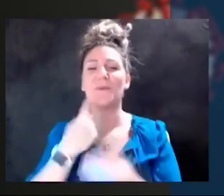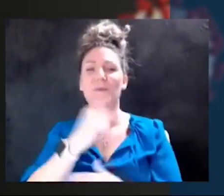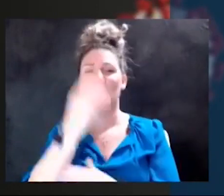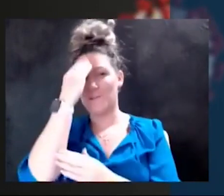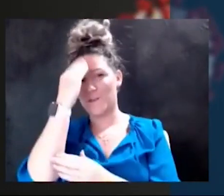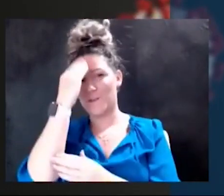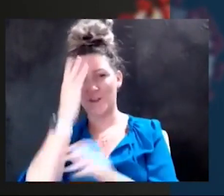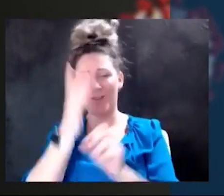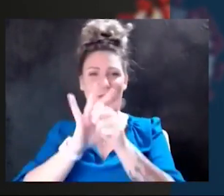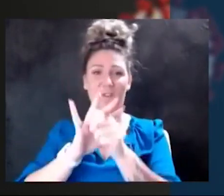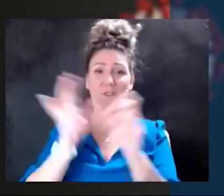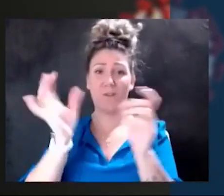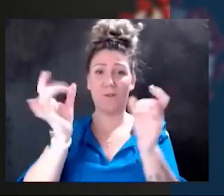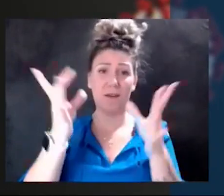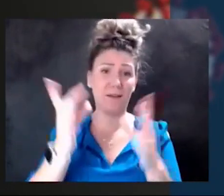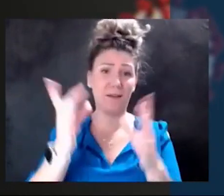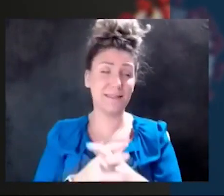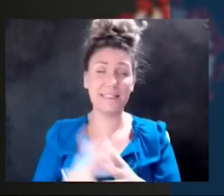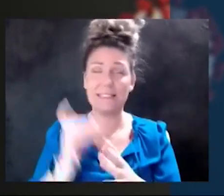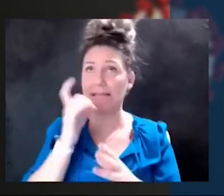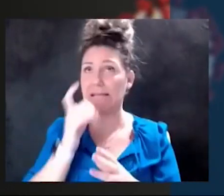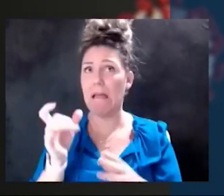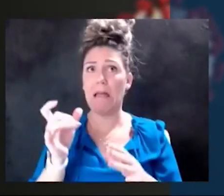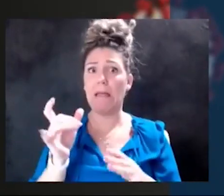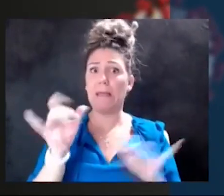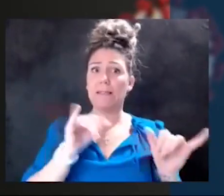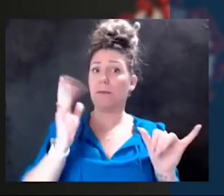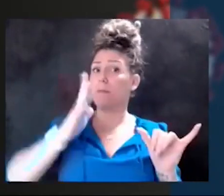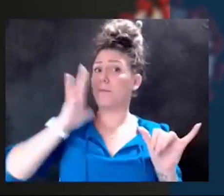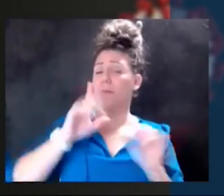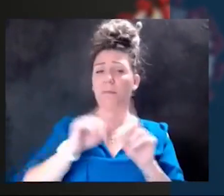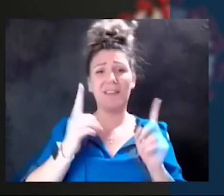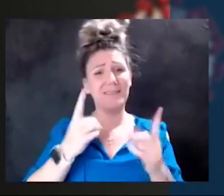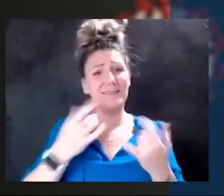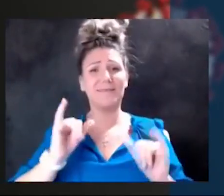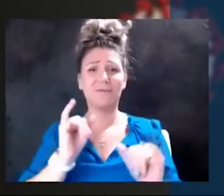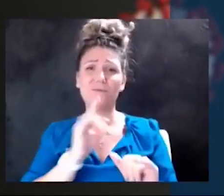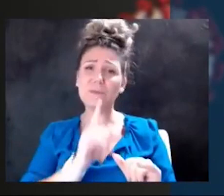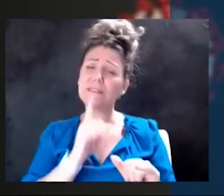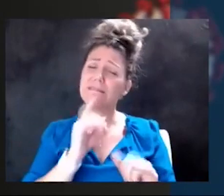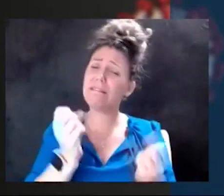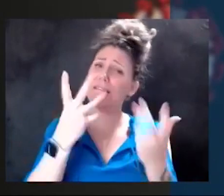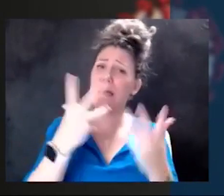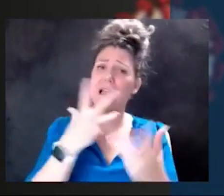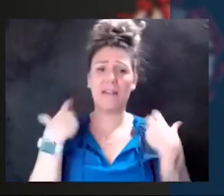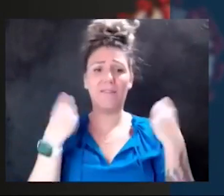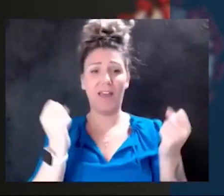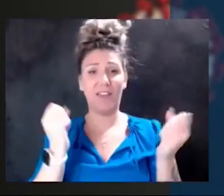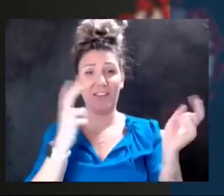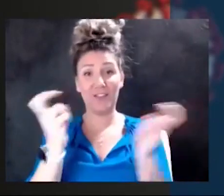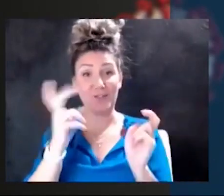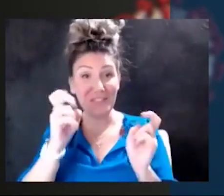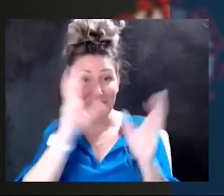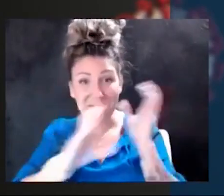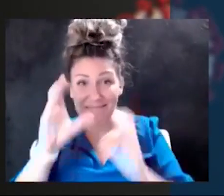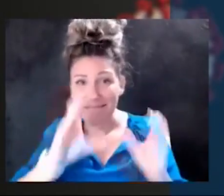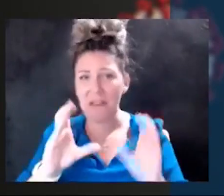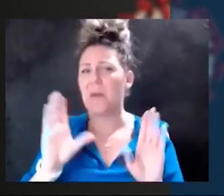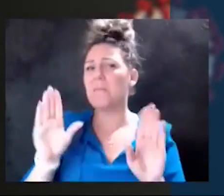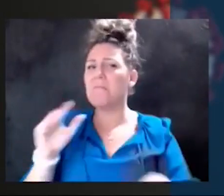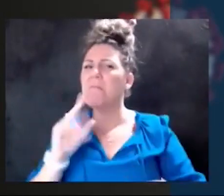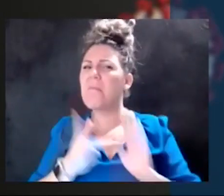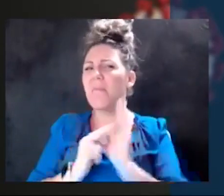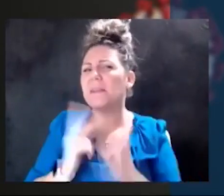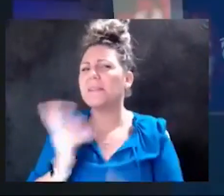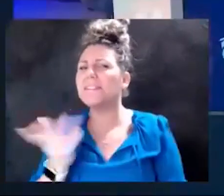what it was, but it's still very real, and there are a lot of health issues we need to explore. I wonder what that could mean. Let's